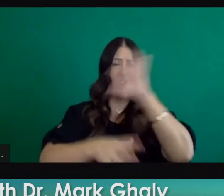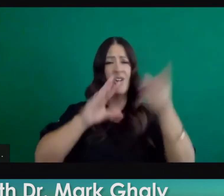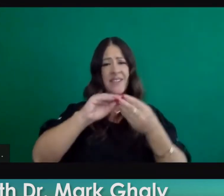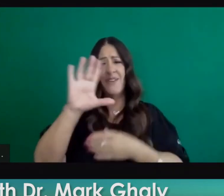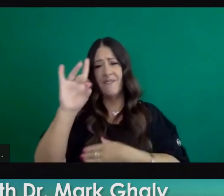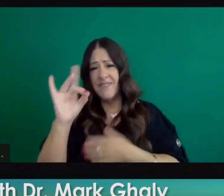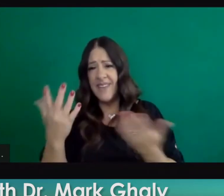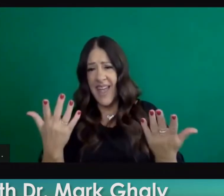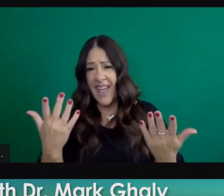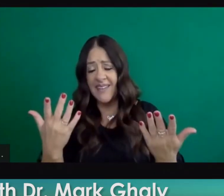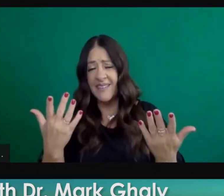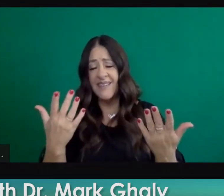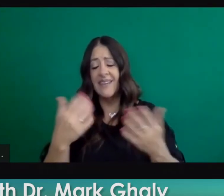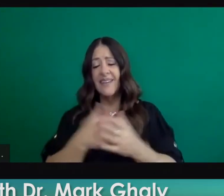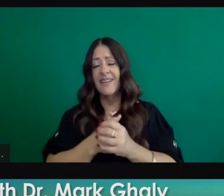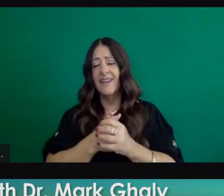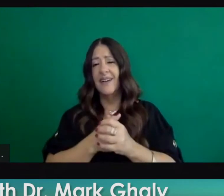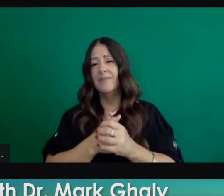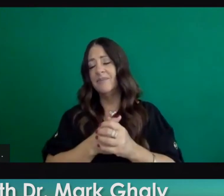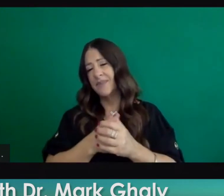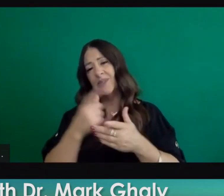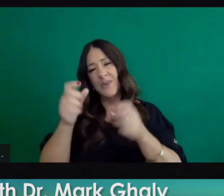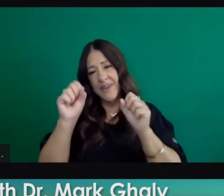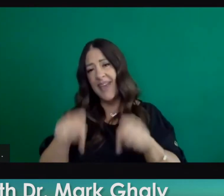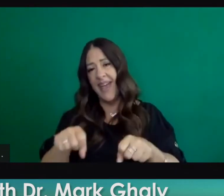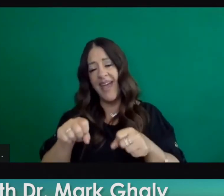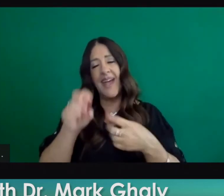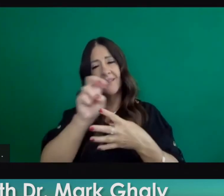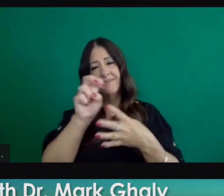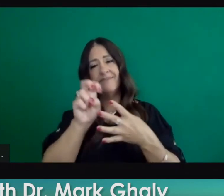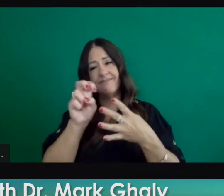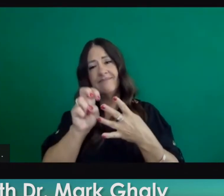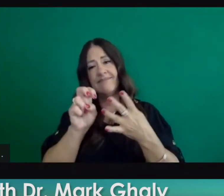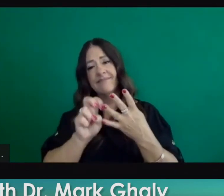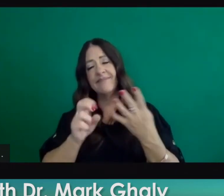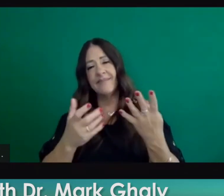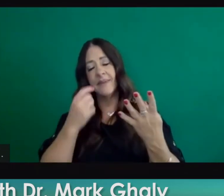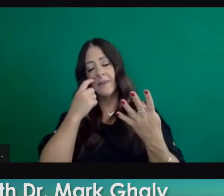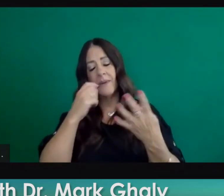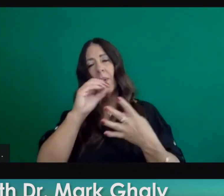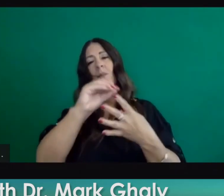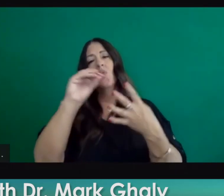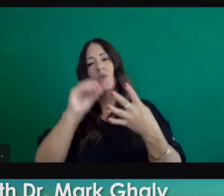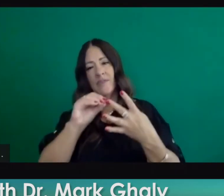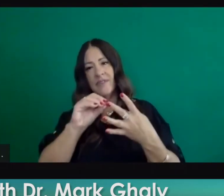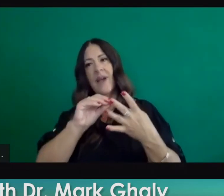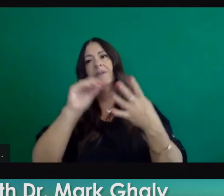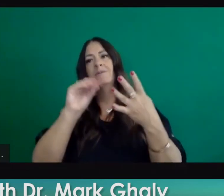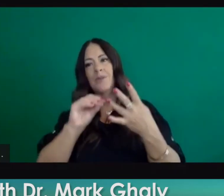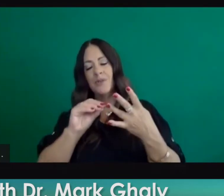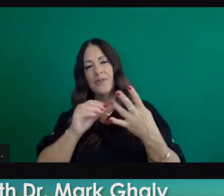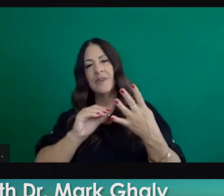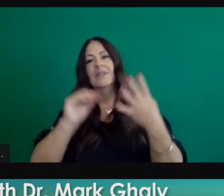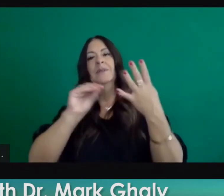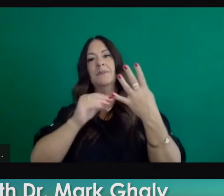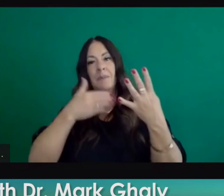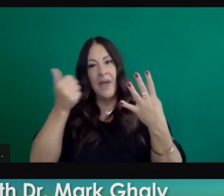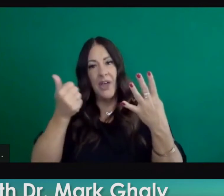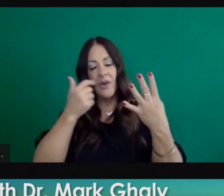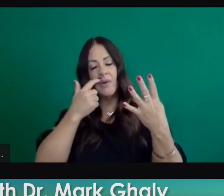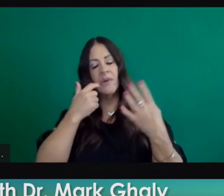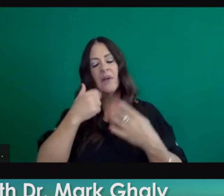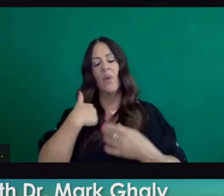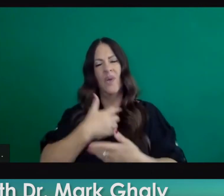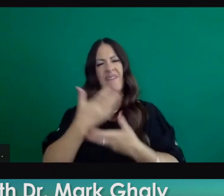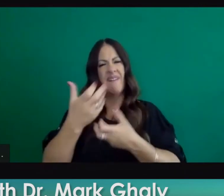health jurisdictions move through the blueprint, that we can have some confidence, a degree of confidence, that transmission